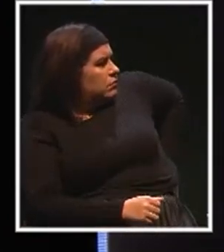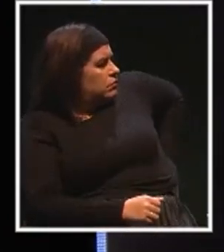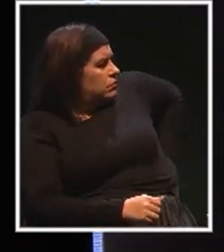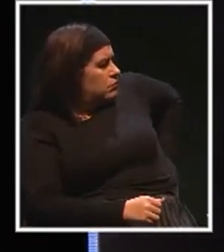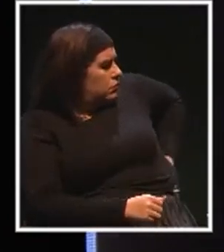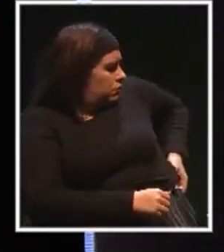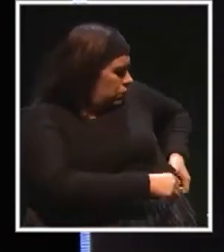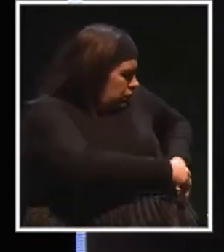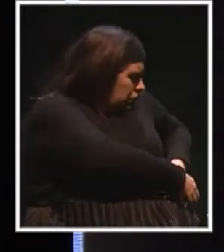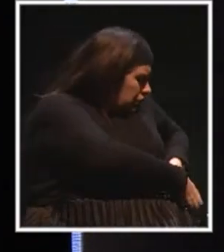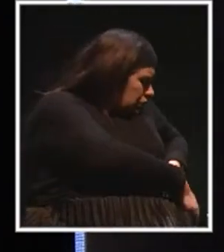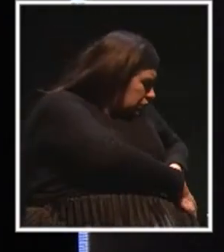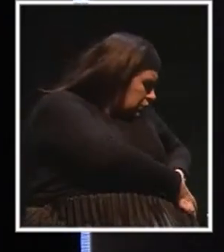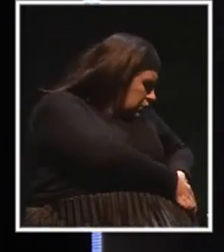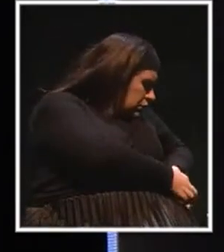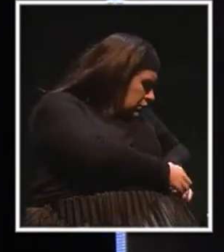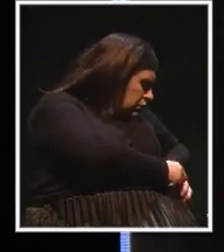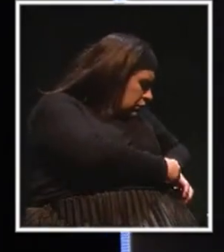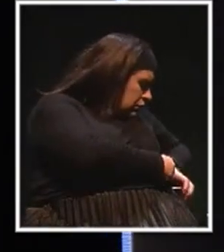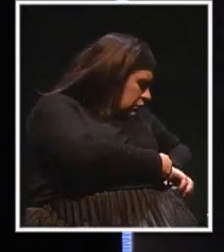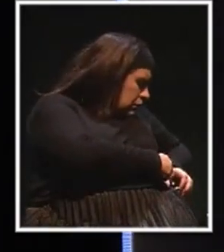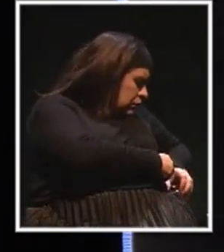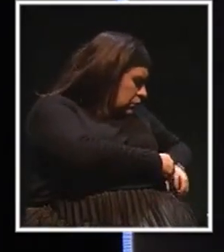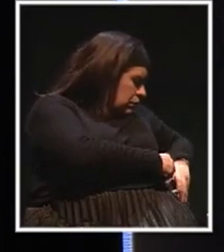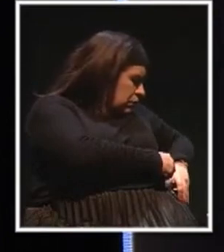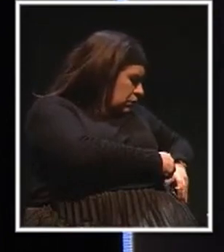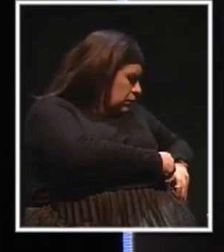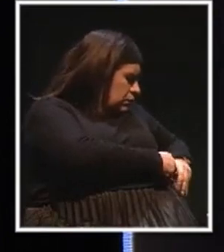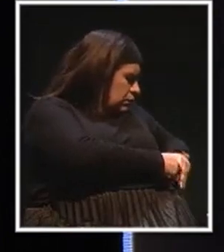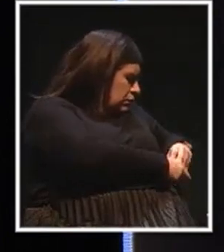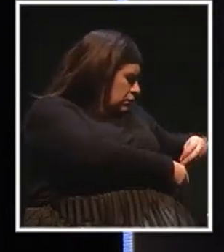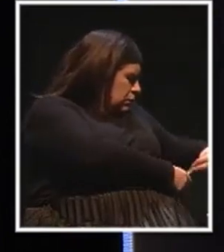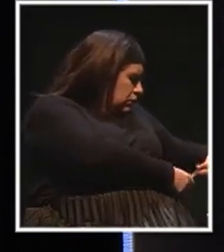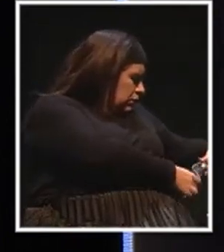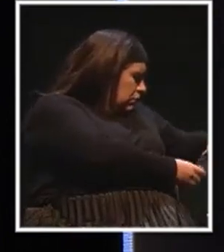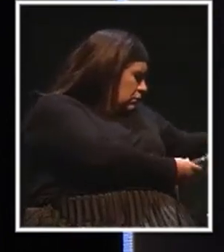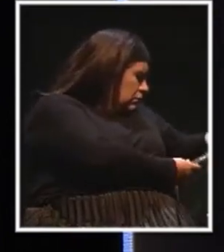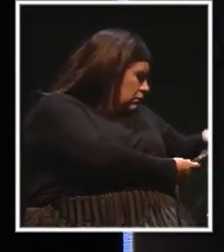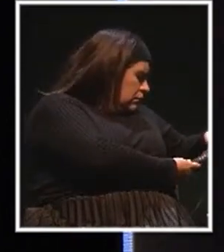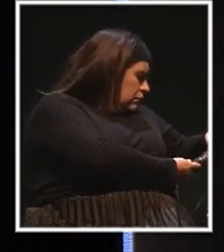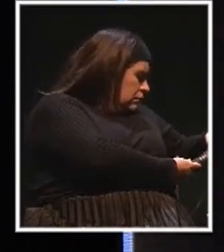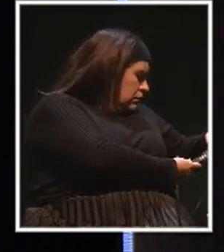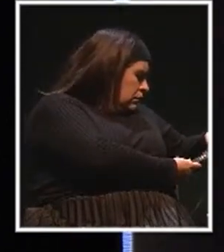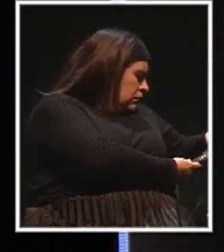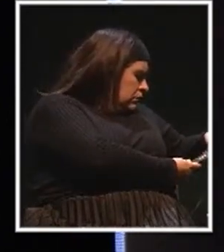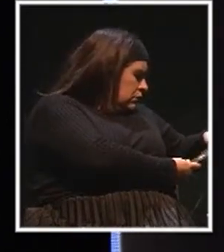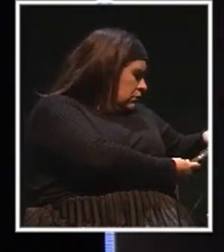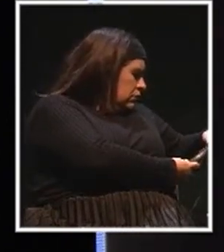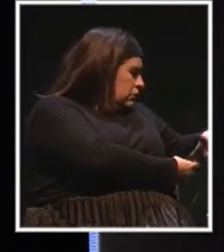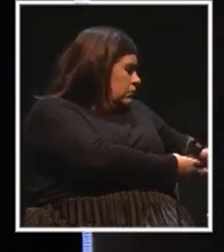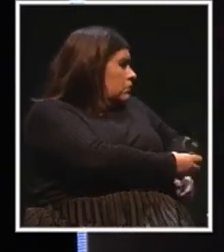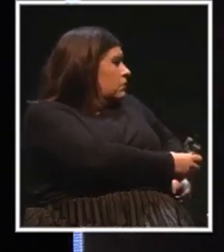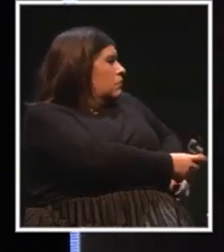text each other with their phones. Or they would watch TV and they would have their iPad out. And they would text with